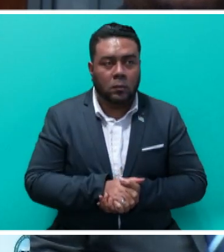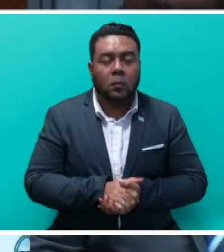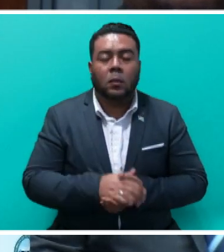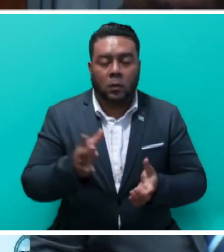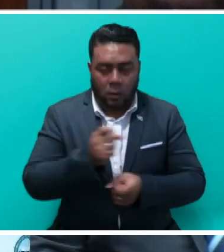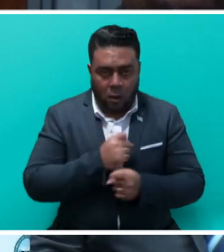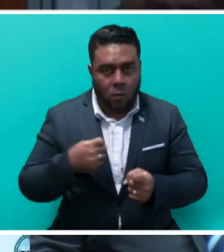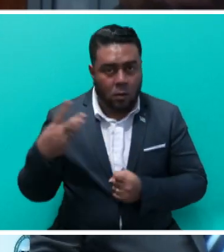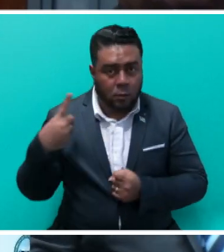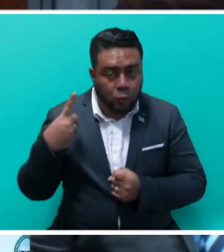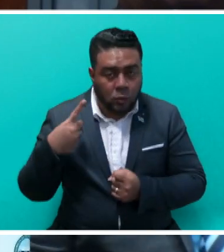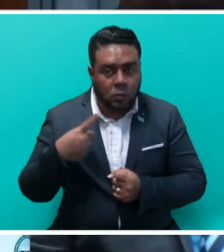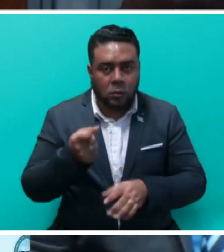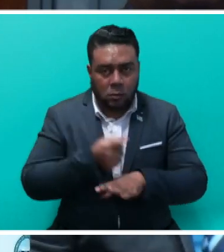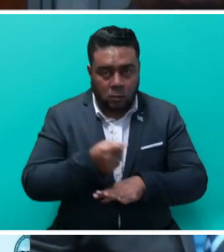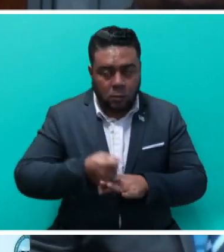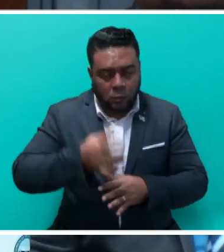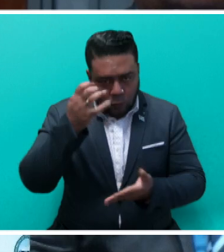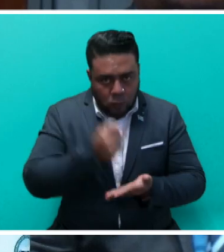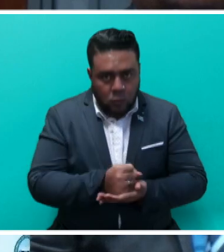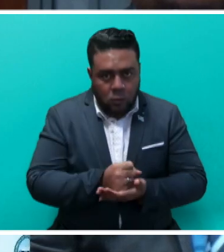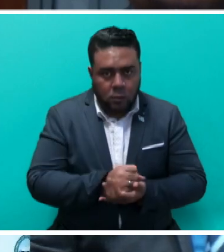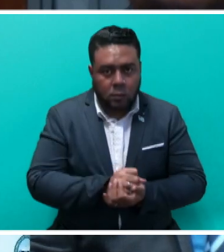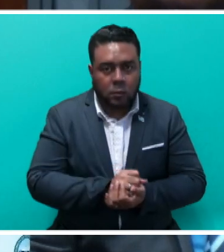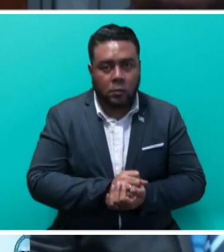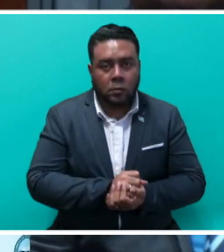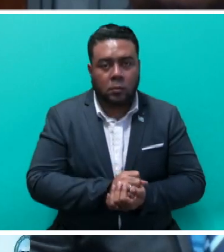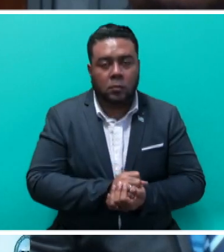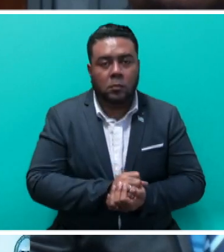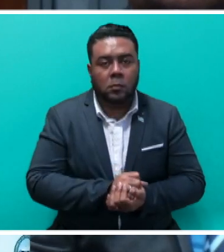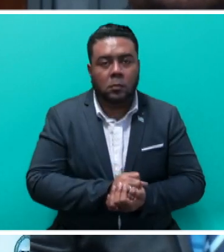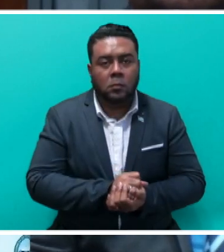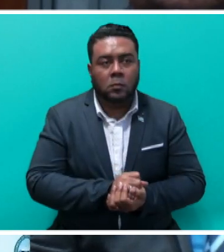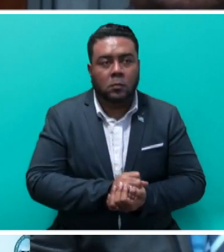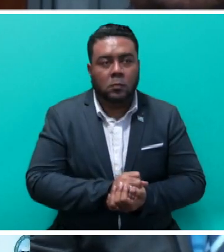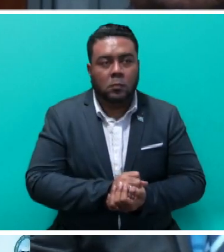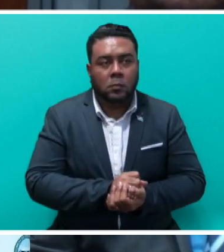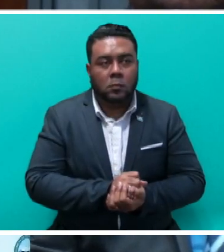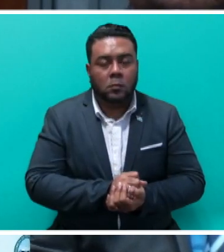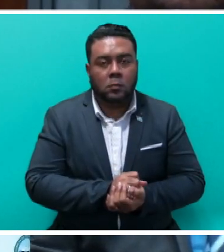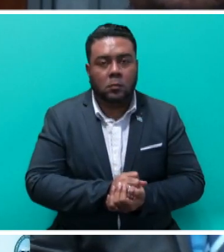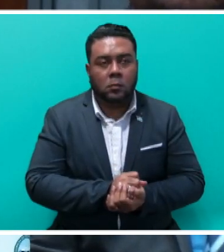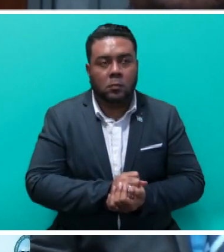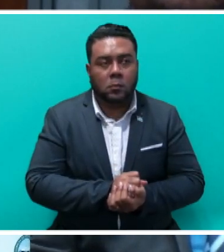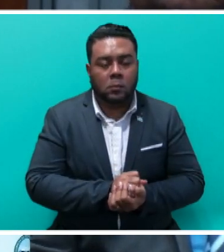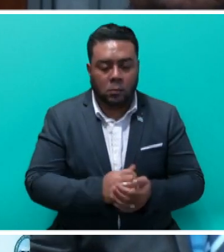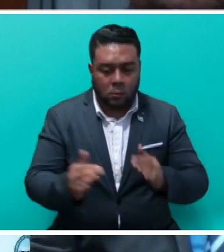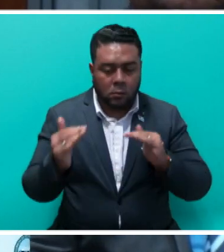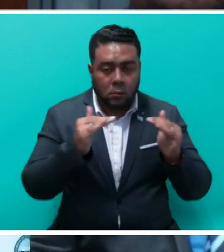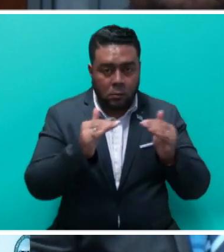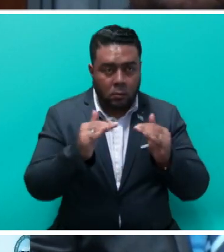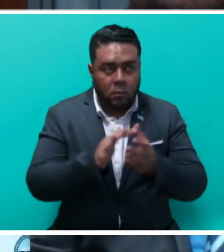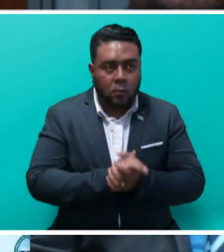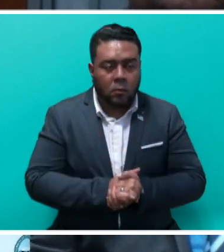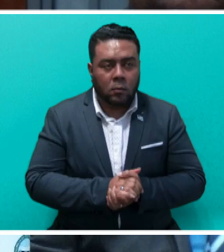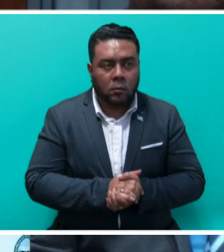duty as government to ensure that as regulatory processes are efficient, fair, and supportive